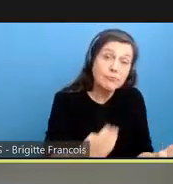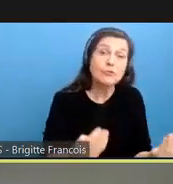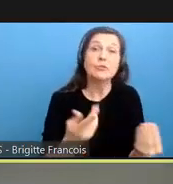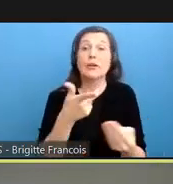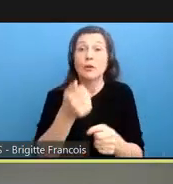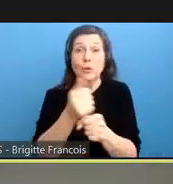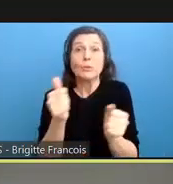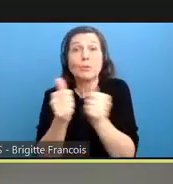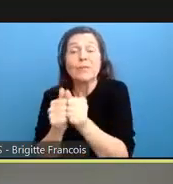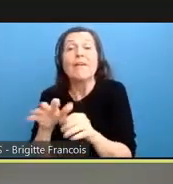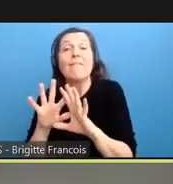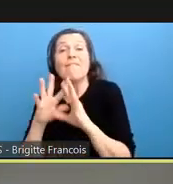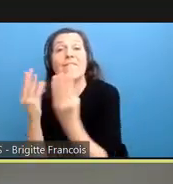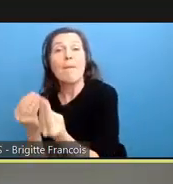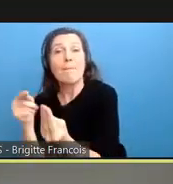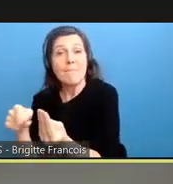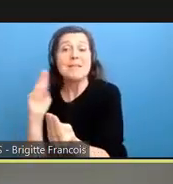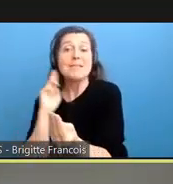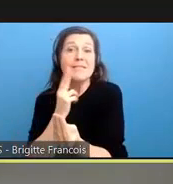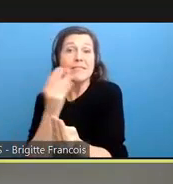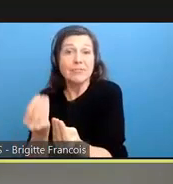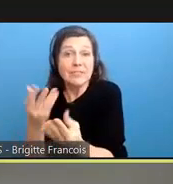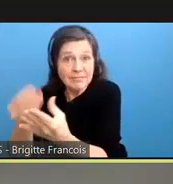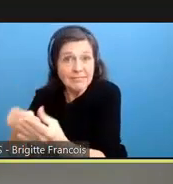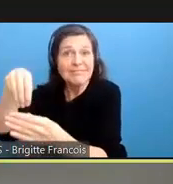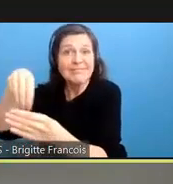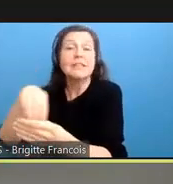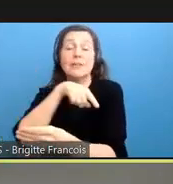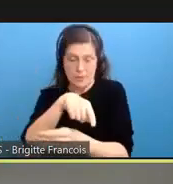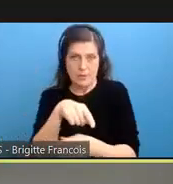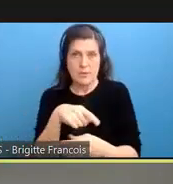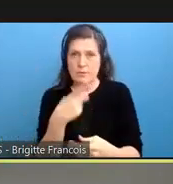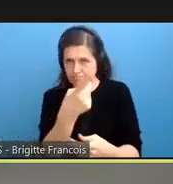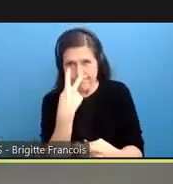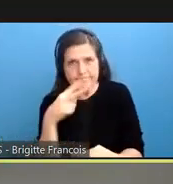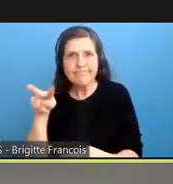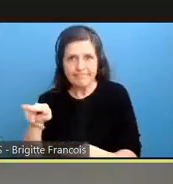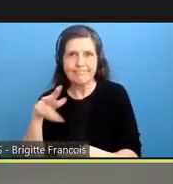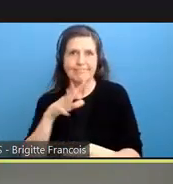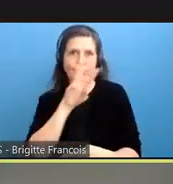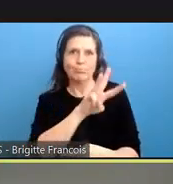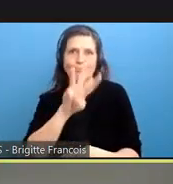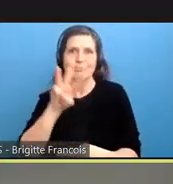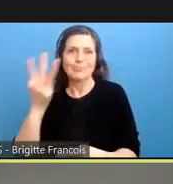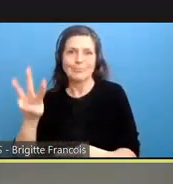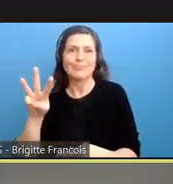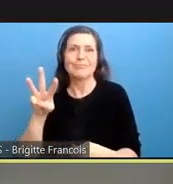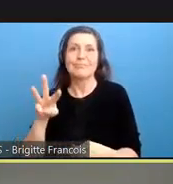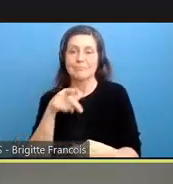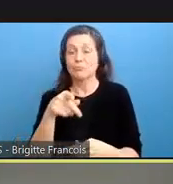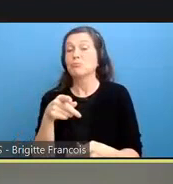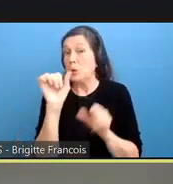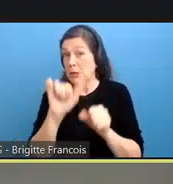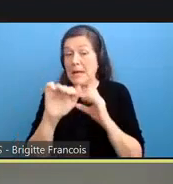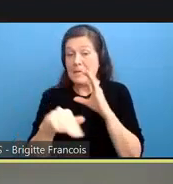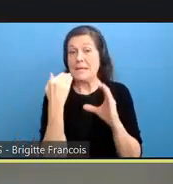with them, please do have a look at our website and see what's sort of on offer there, or email us